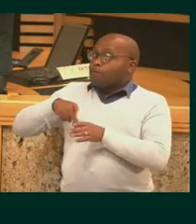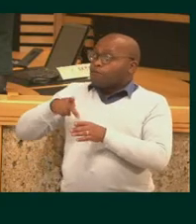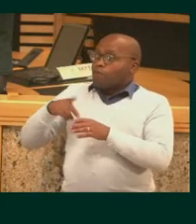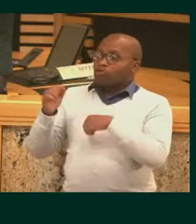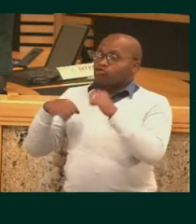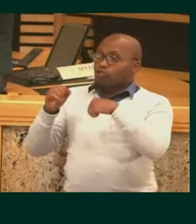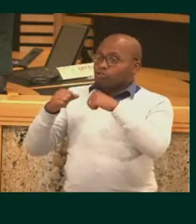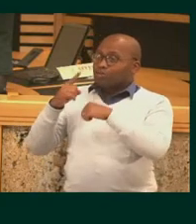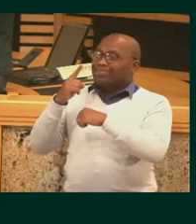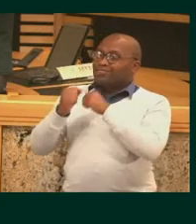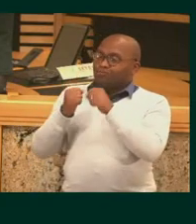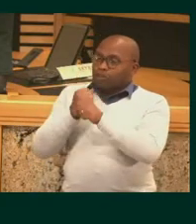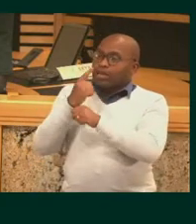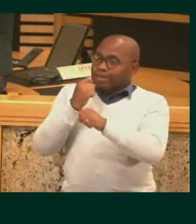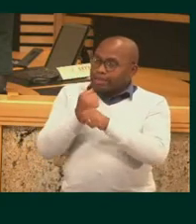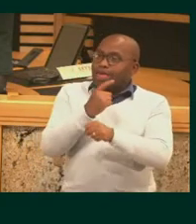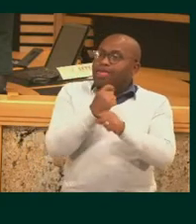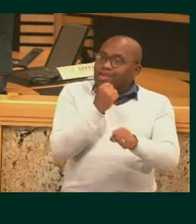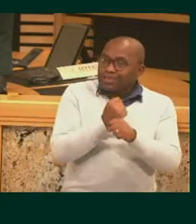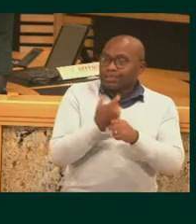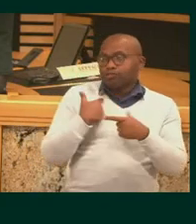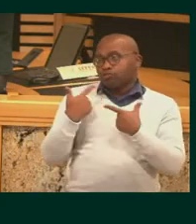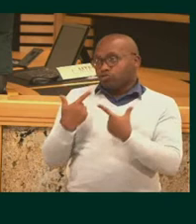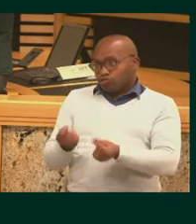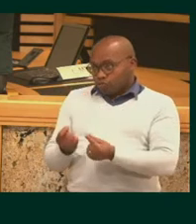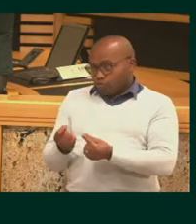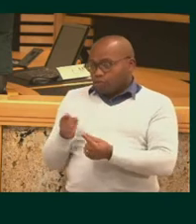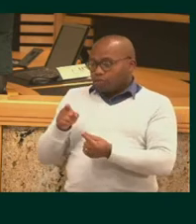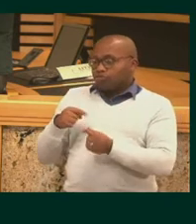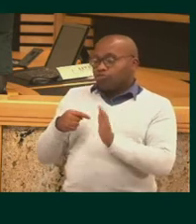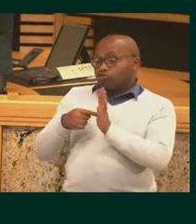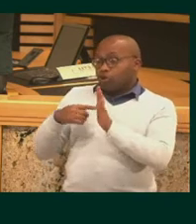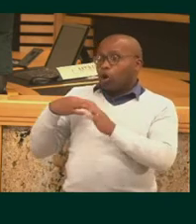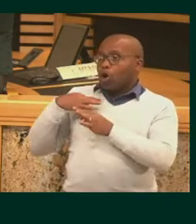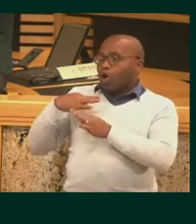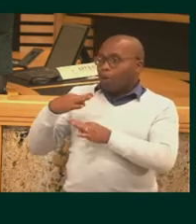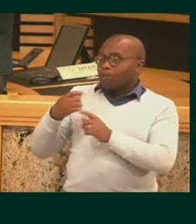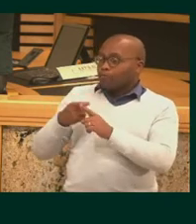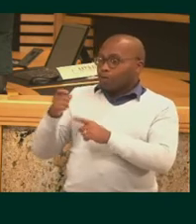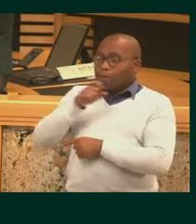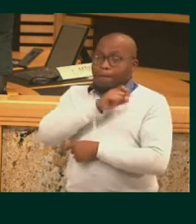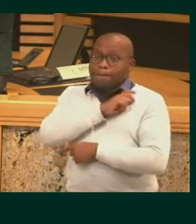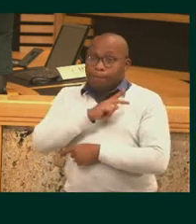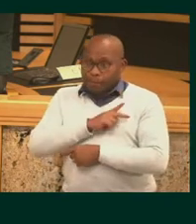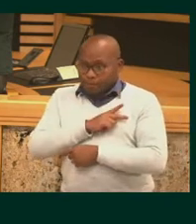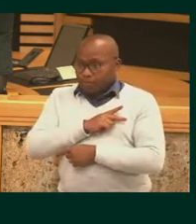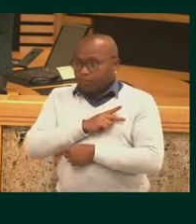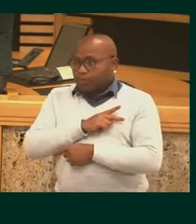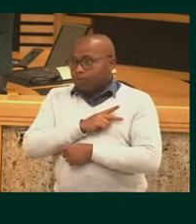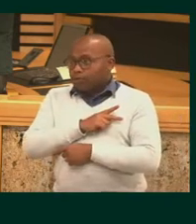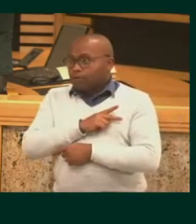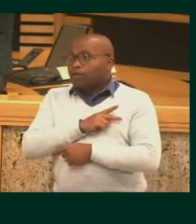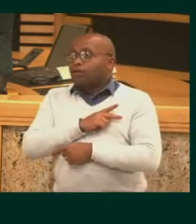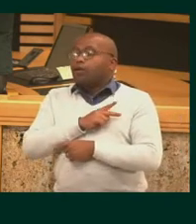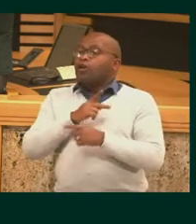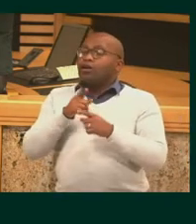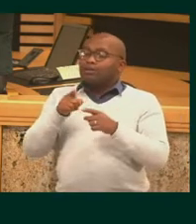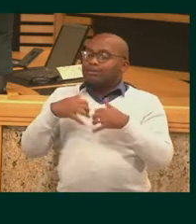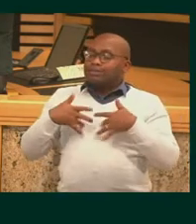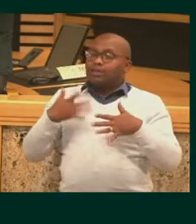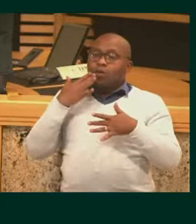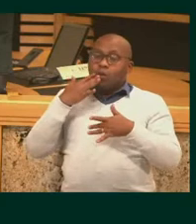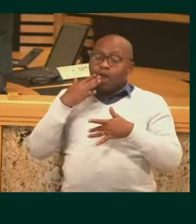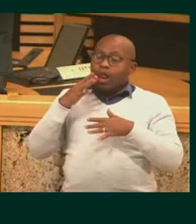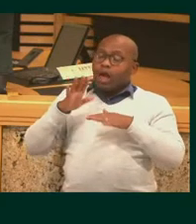are based on the government's annual program of action as well as the commitments announced by the premier through the state of the province address